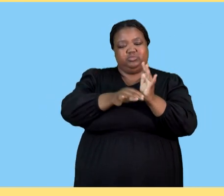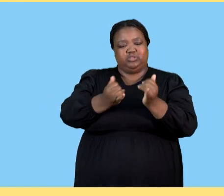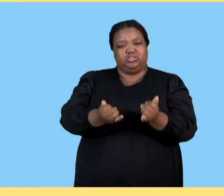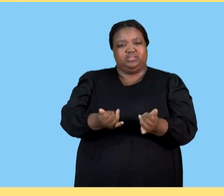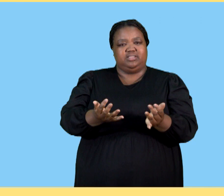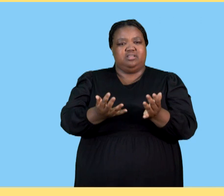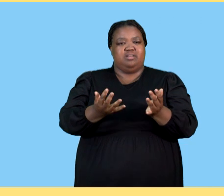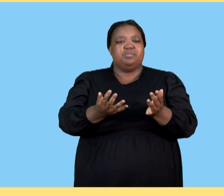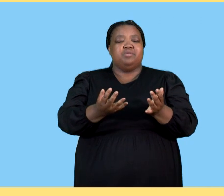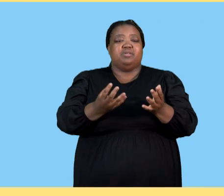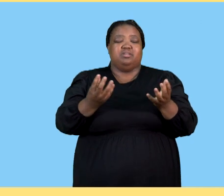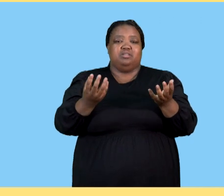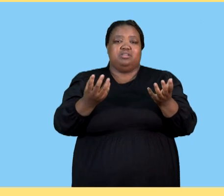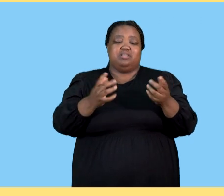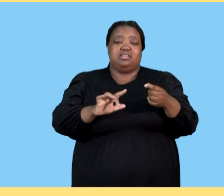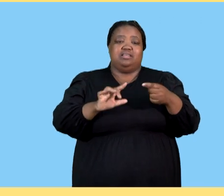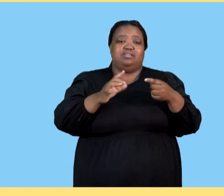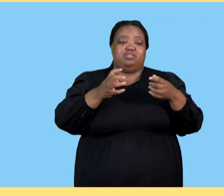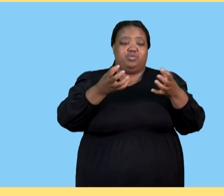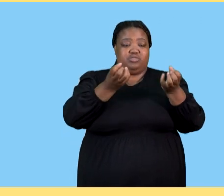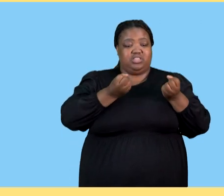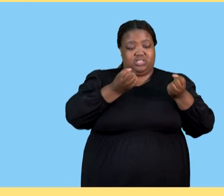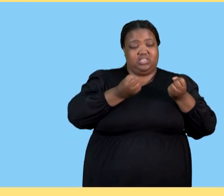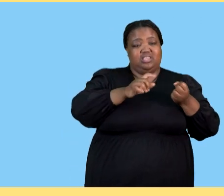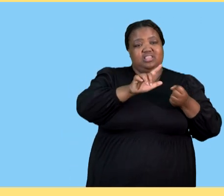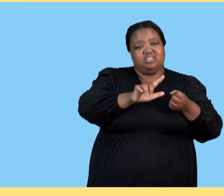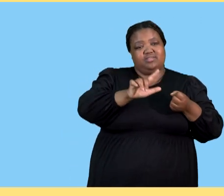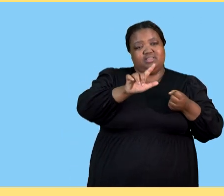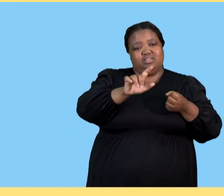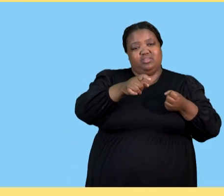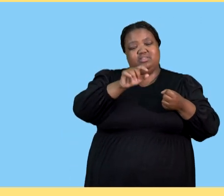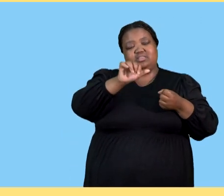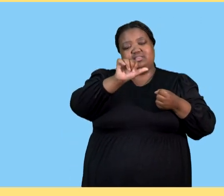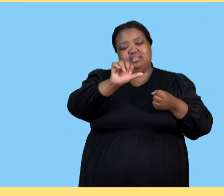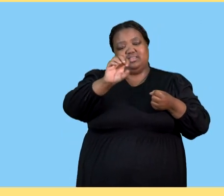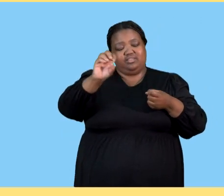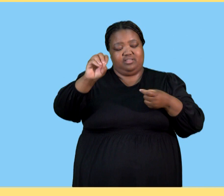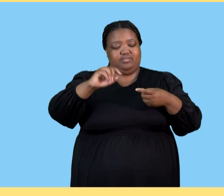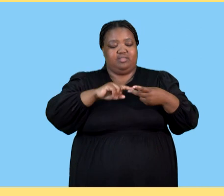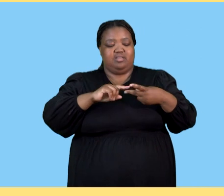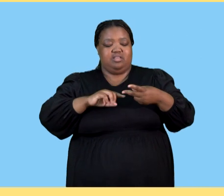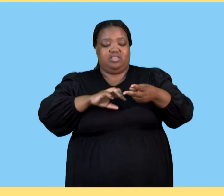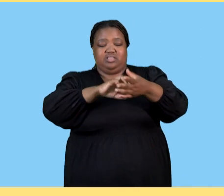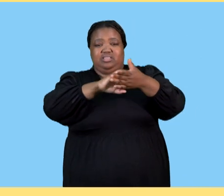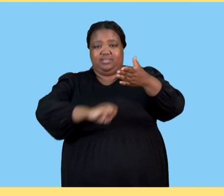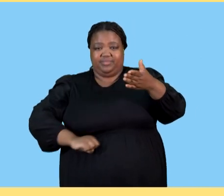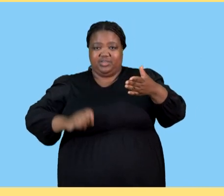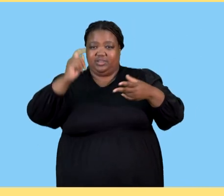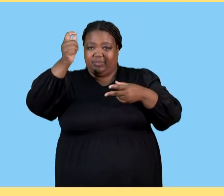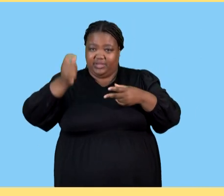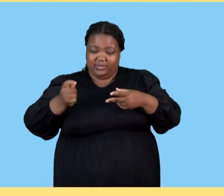that if I take my receipts, which is 77,600, and I subtract my payments, which is